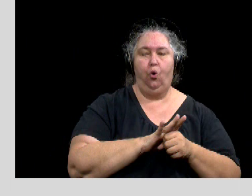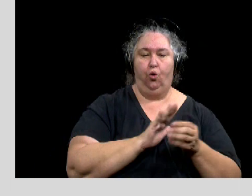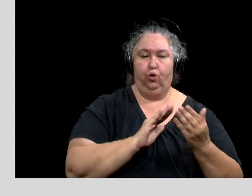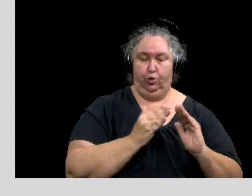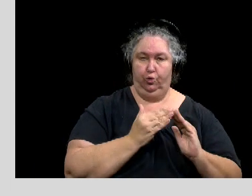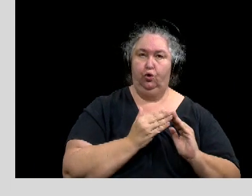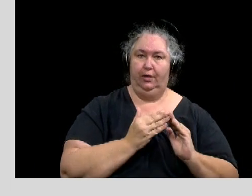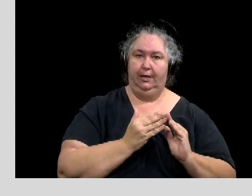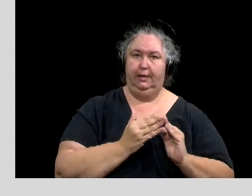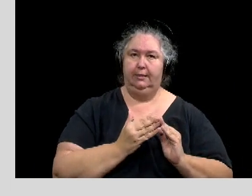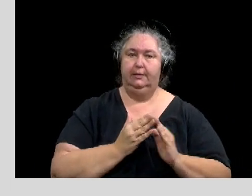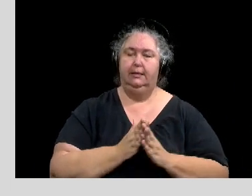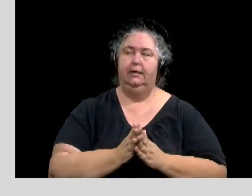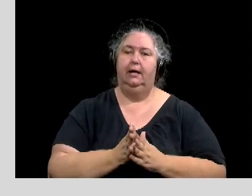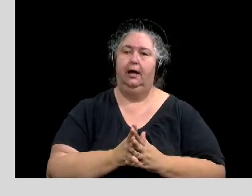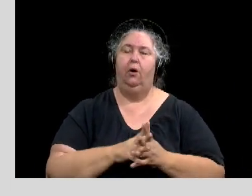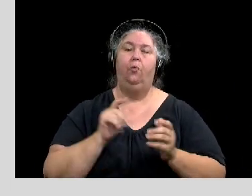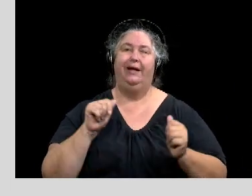by